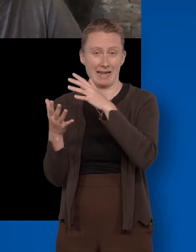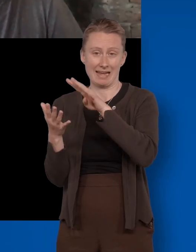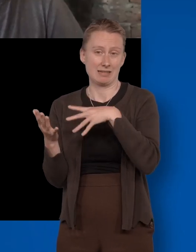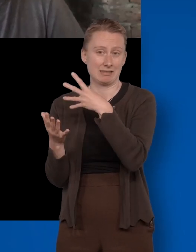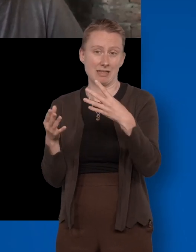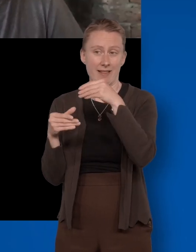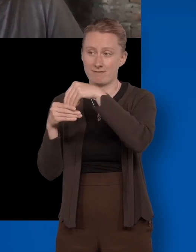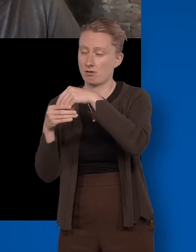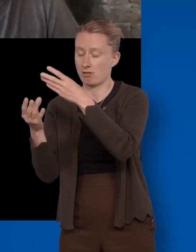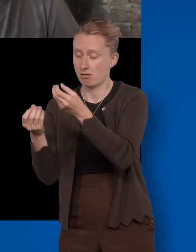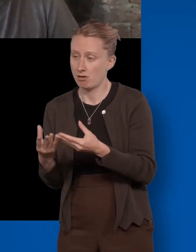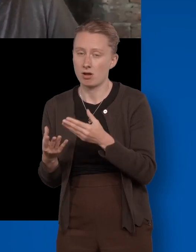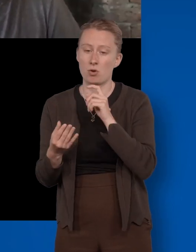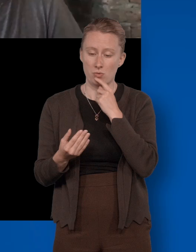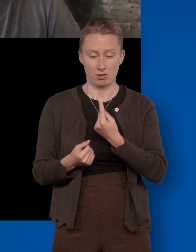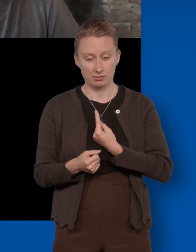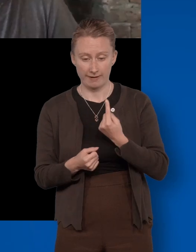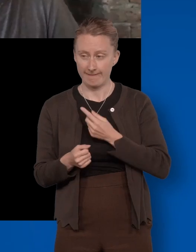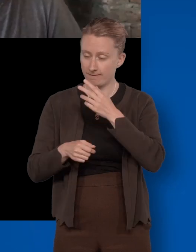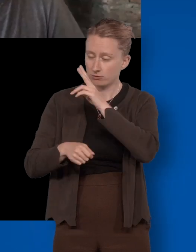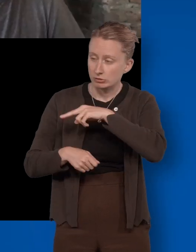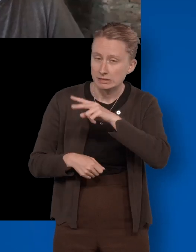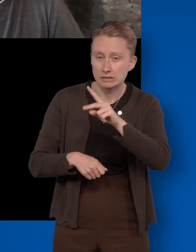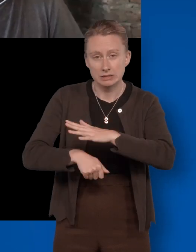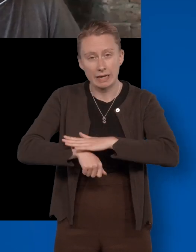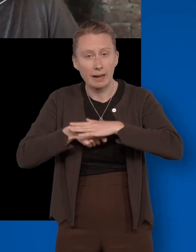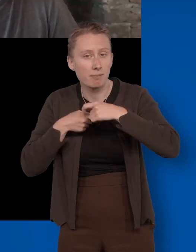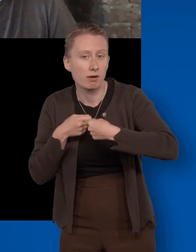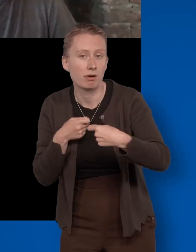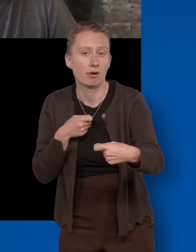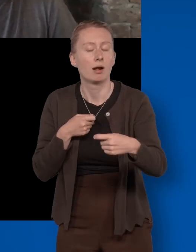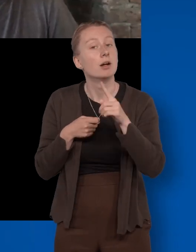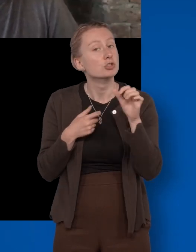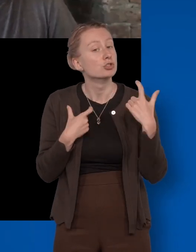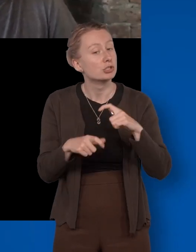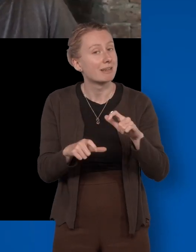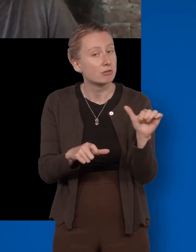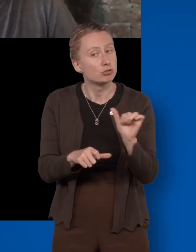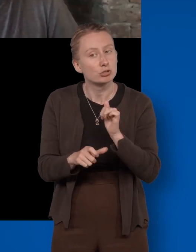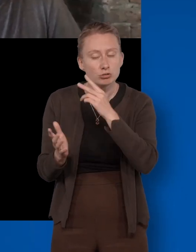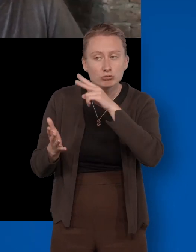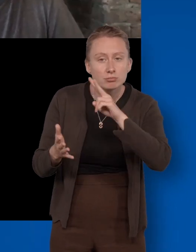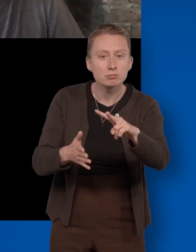big Excel file, it's going to take a very long time to read through them all, but you should still read through them all.